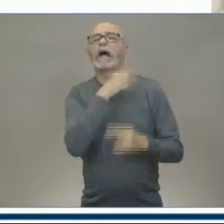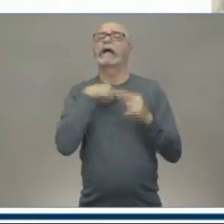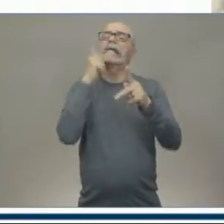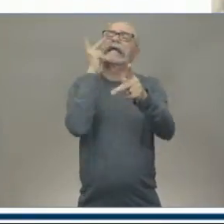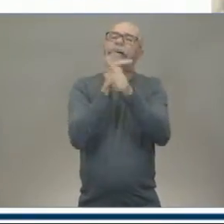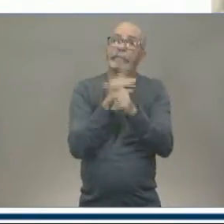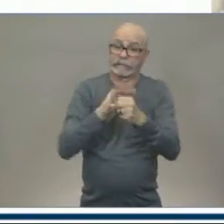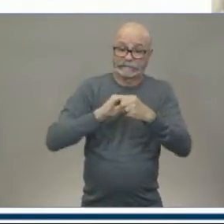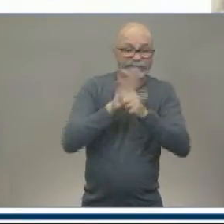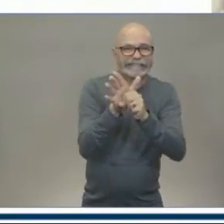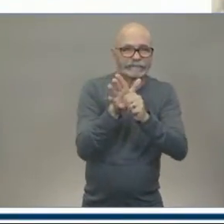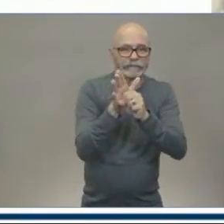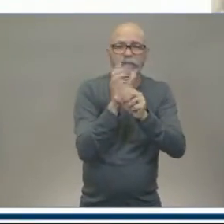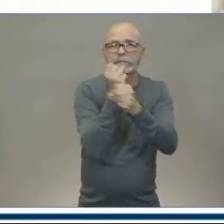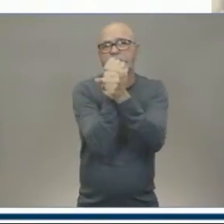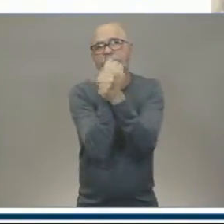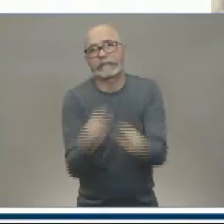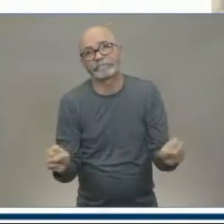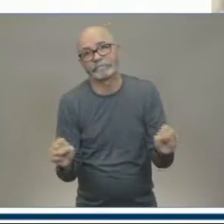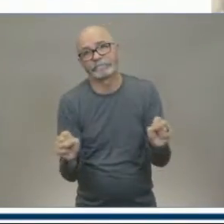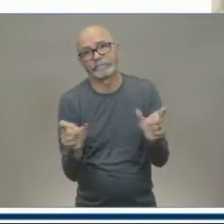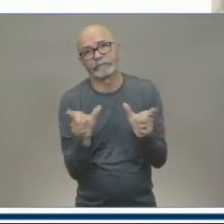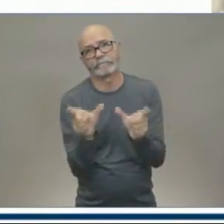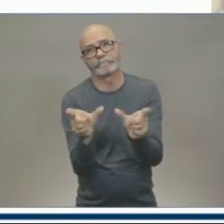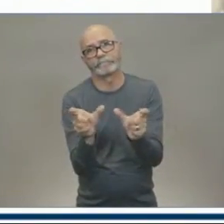go to Natasha Pace with CTV.